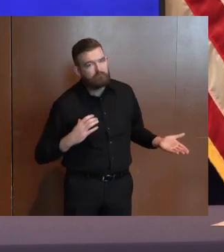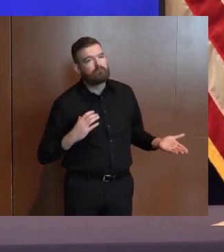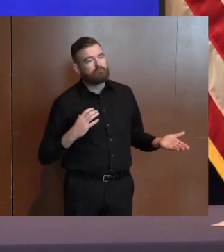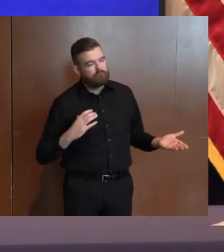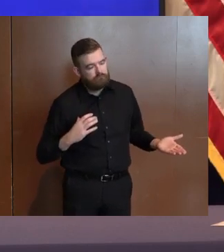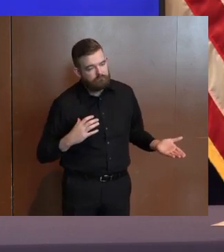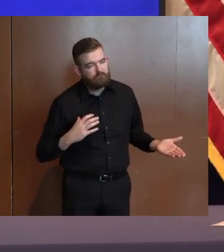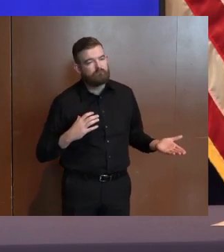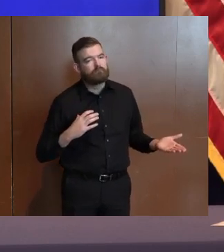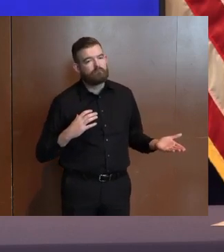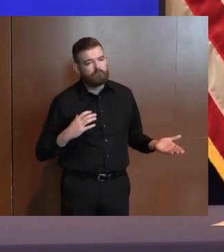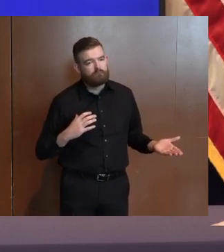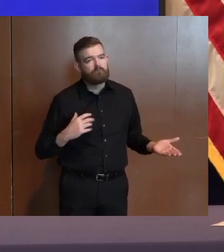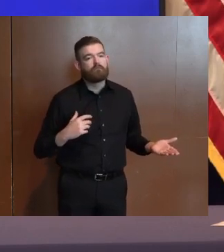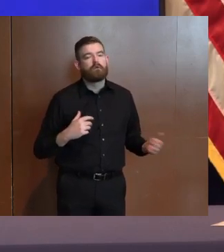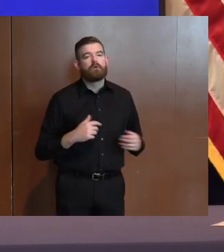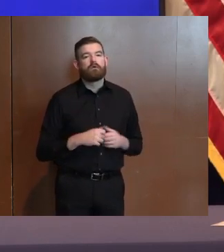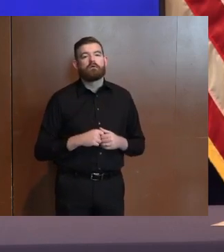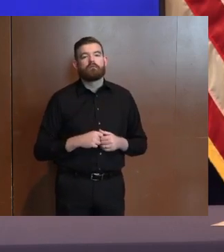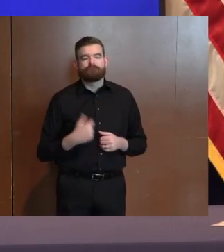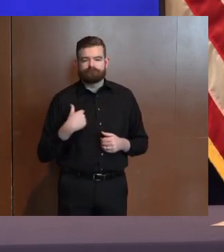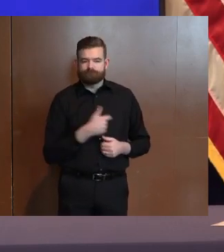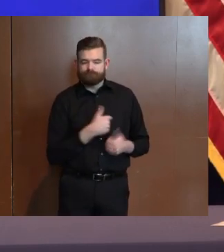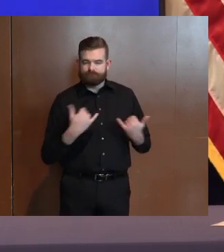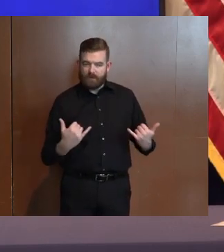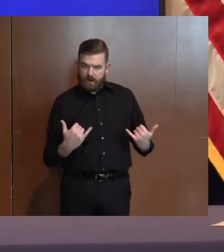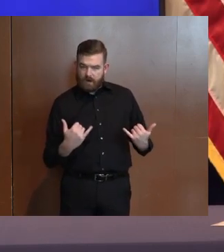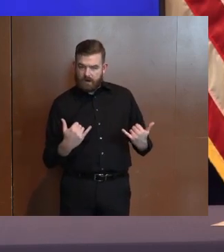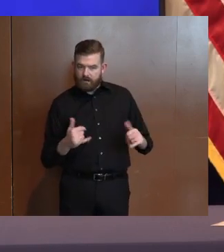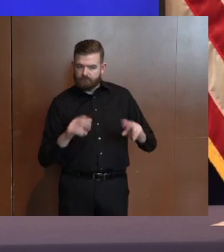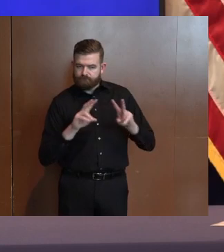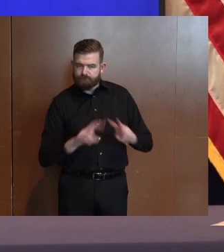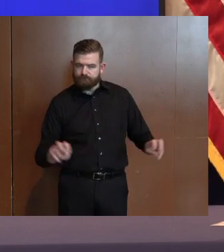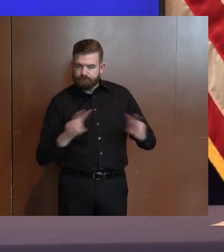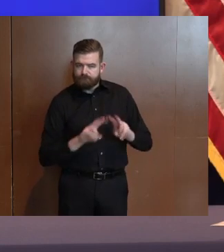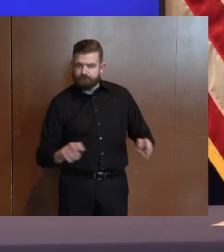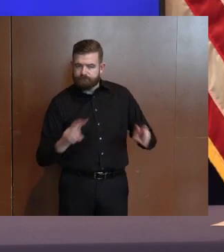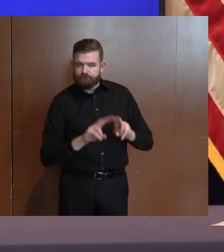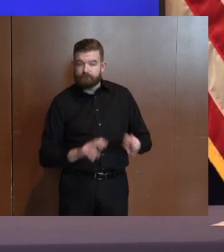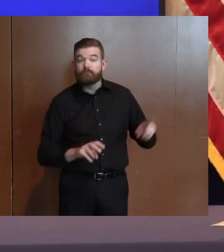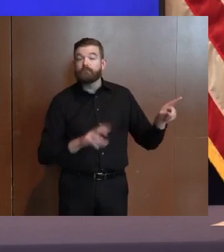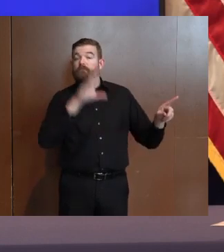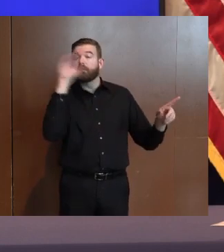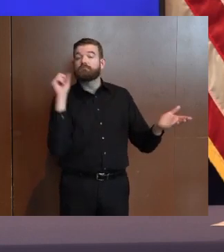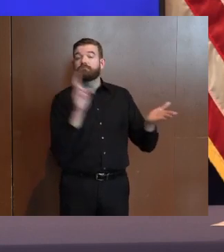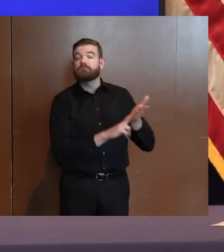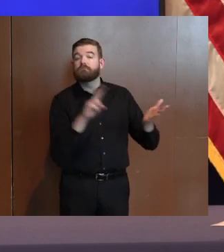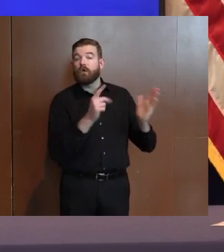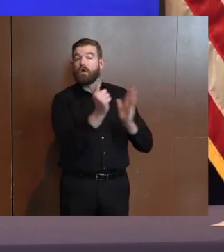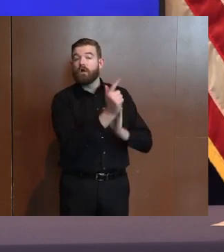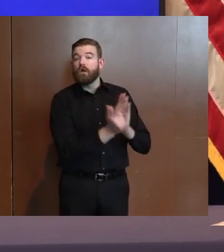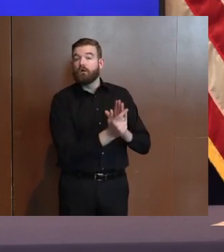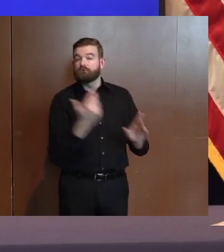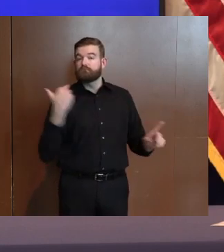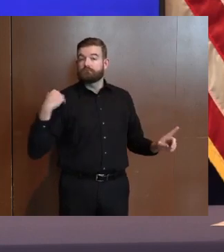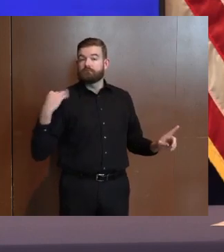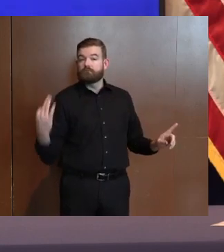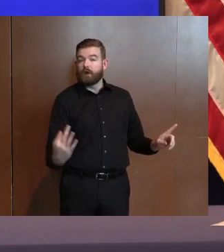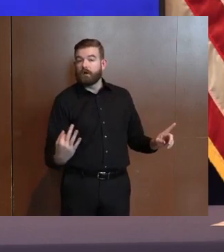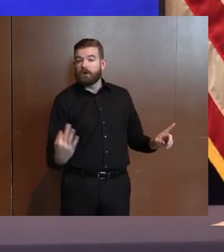We're still parsing through all that came out of the bill that was signed by the president on Friday. I think it's been publicly